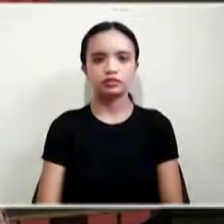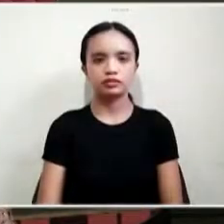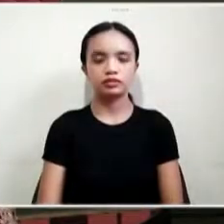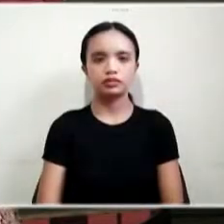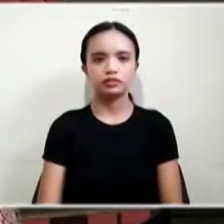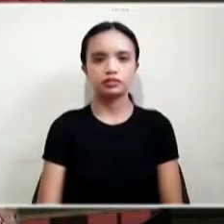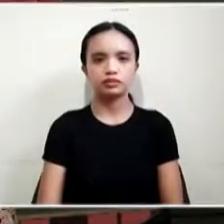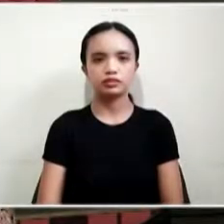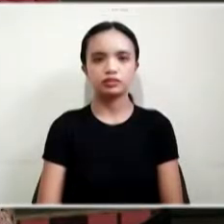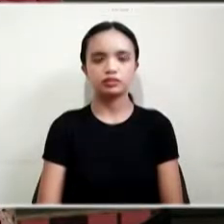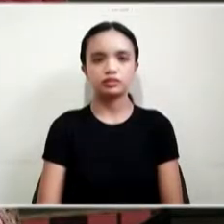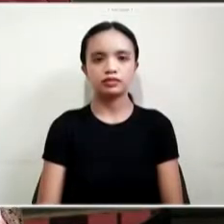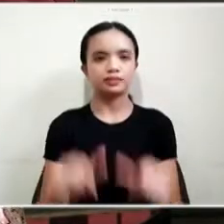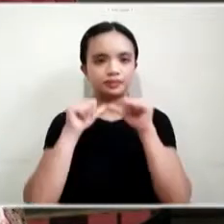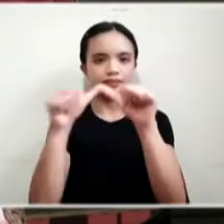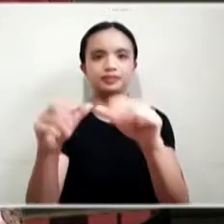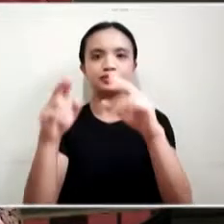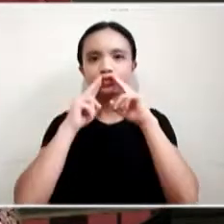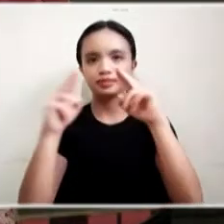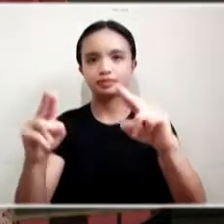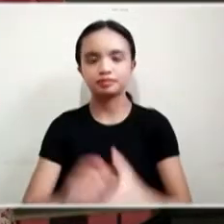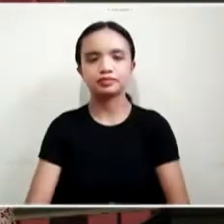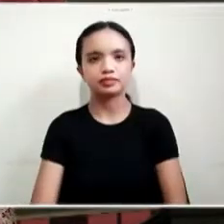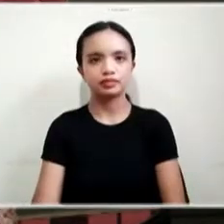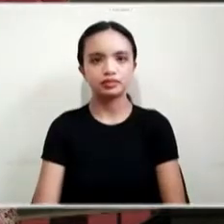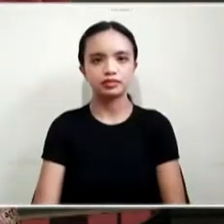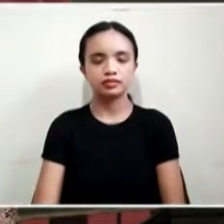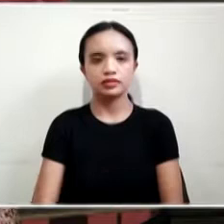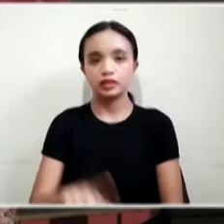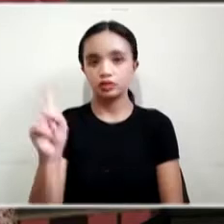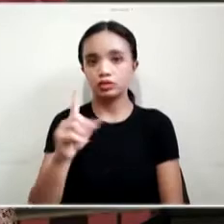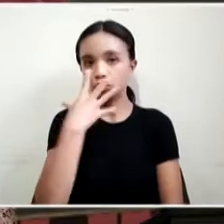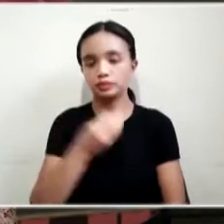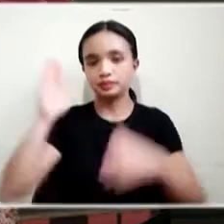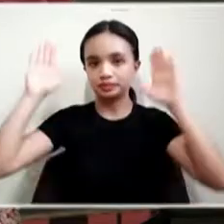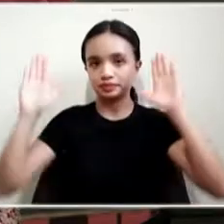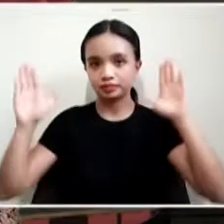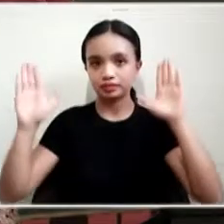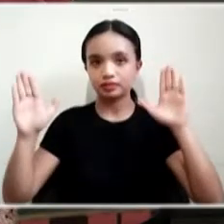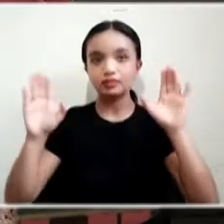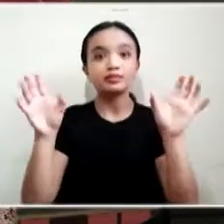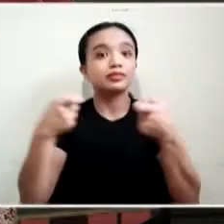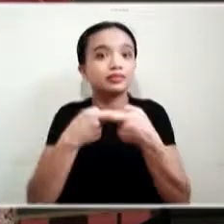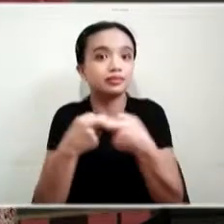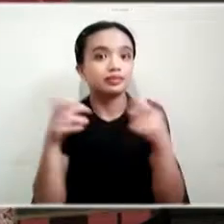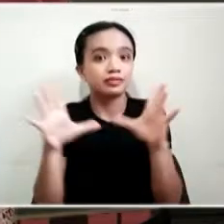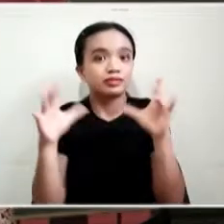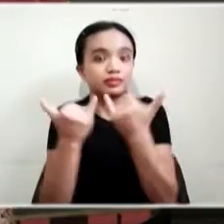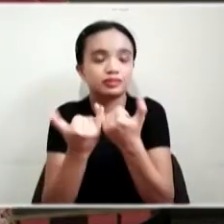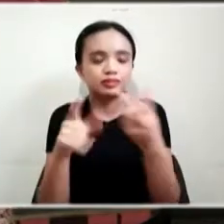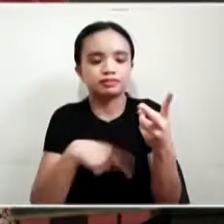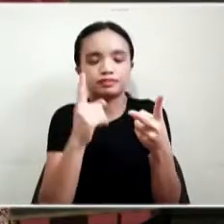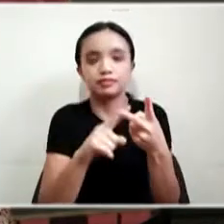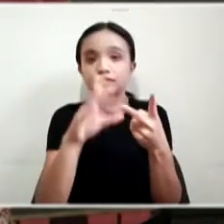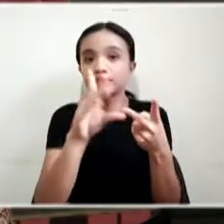Iti panagtultuloy ti Kangrunaan a Damag. Isaksakad ni Benguet Electric Cooperative ken ti Department of Information and Communications